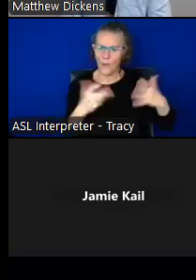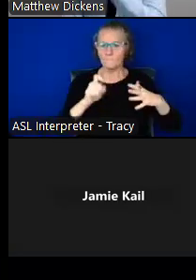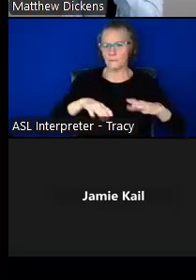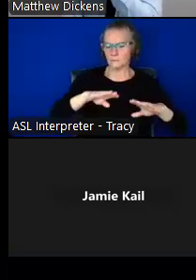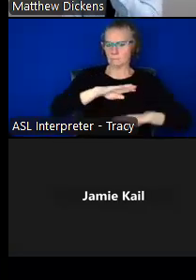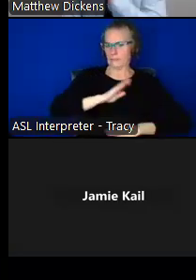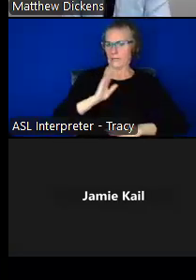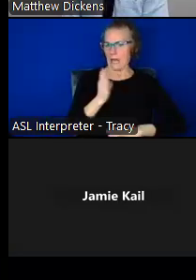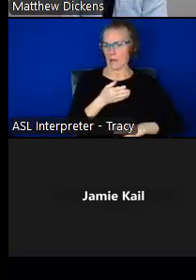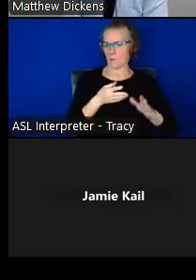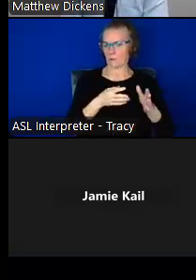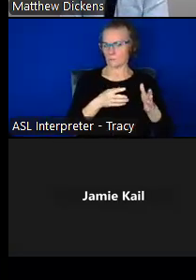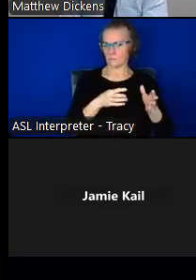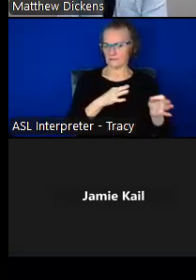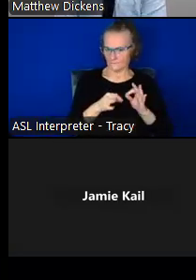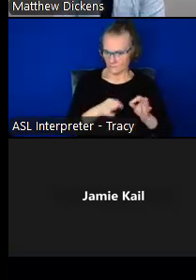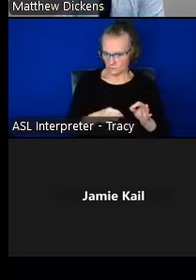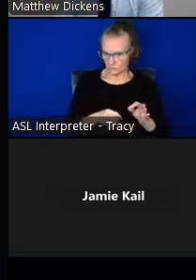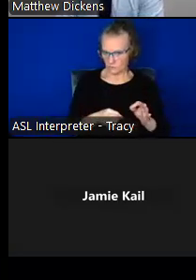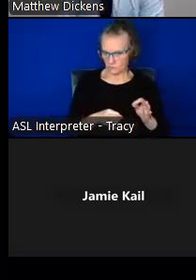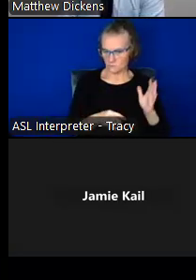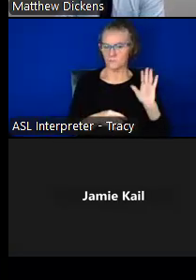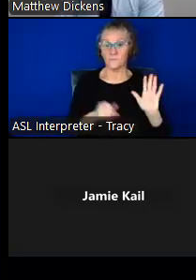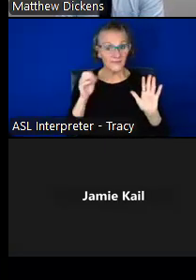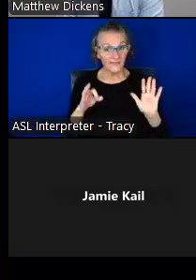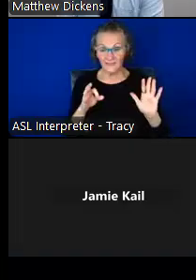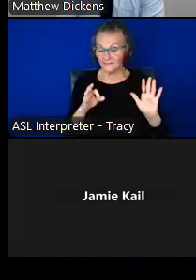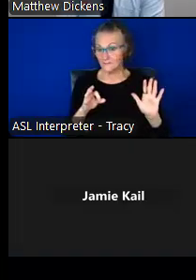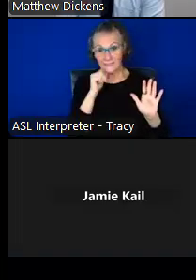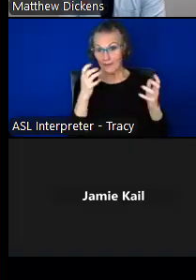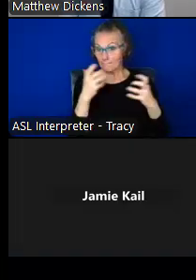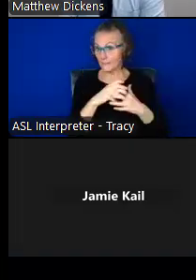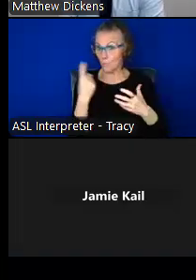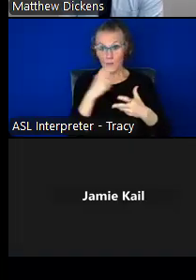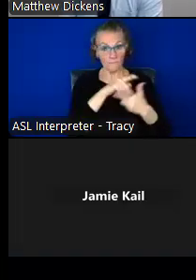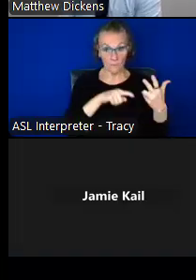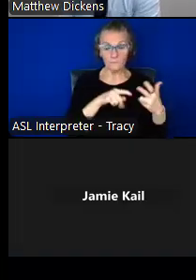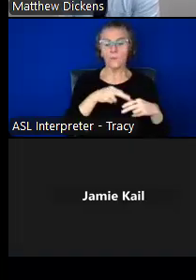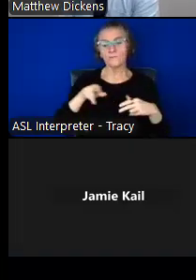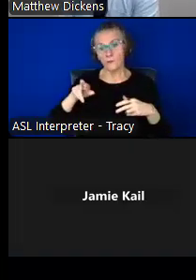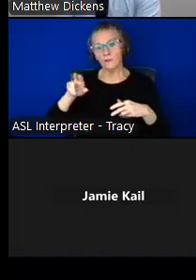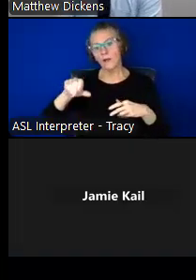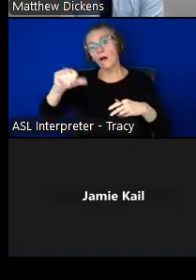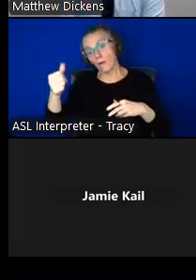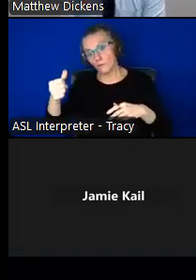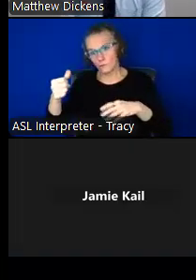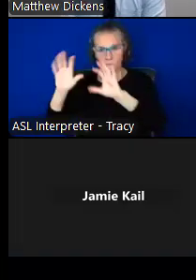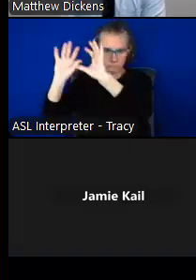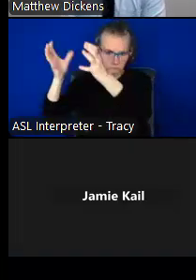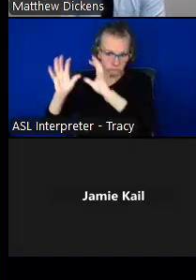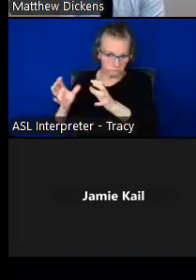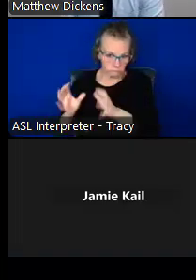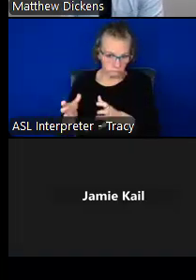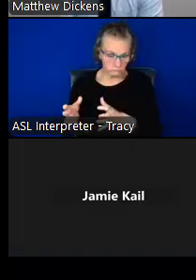definitions to investigate. Again, if it doesn't meet, we will refer back to other jurisdictions